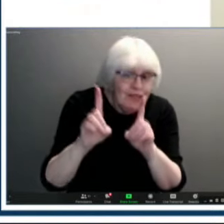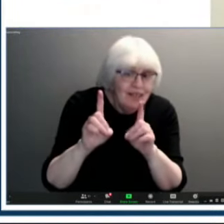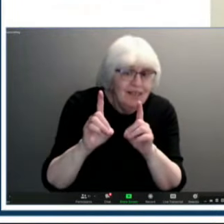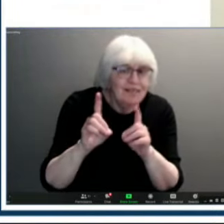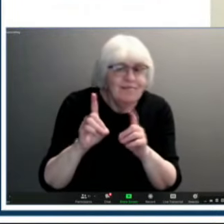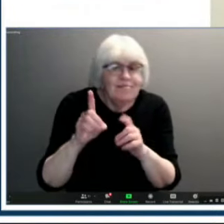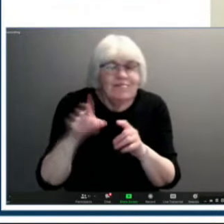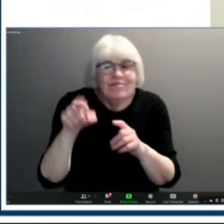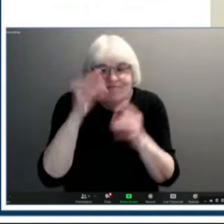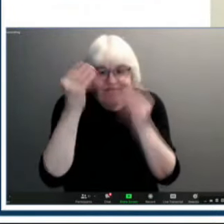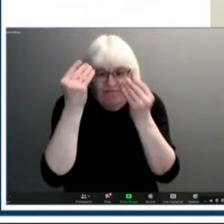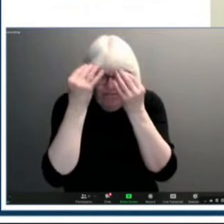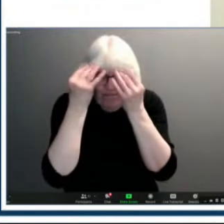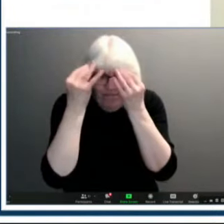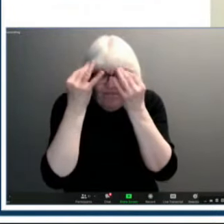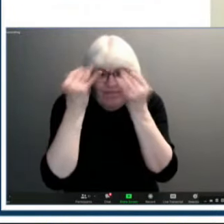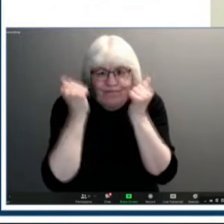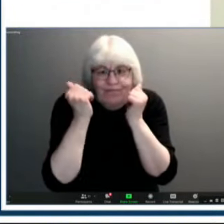go there. But